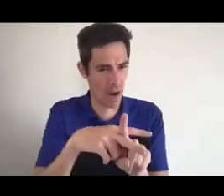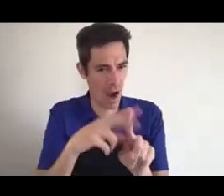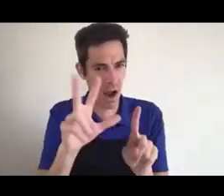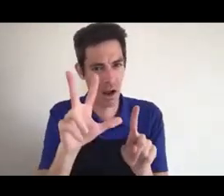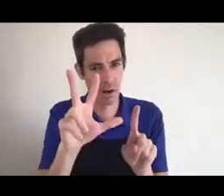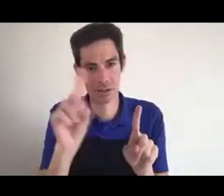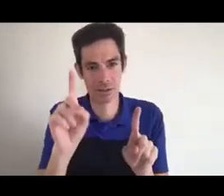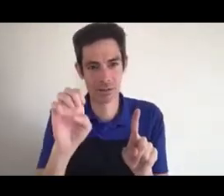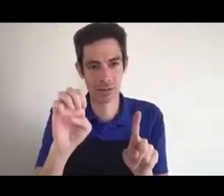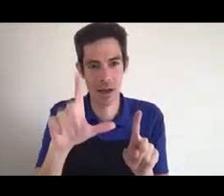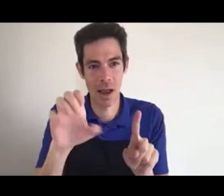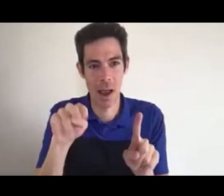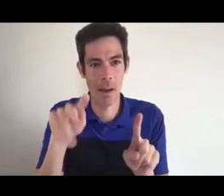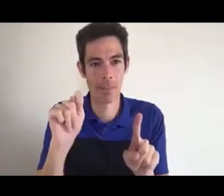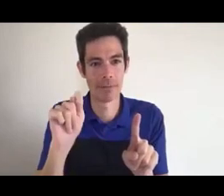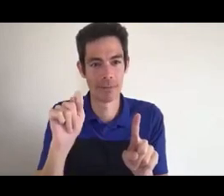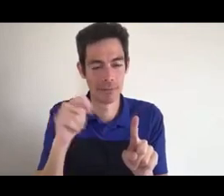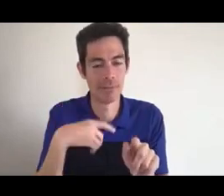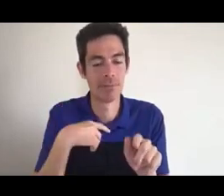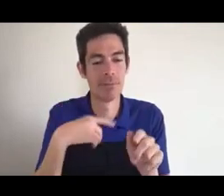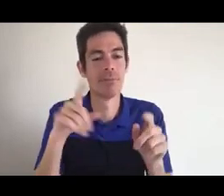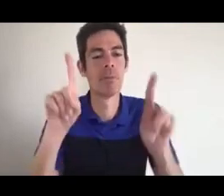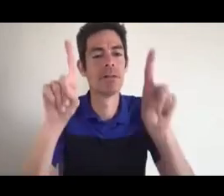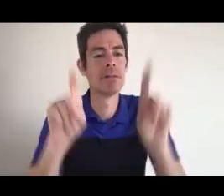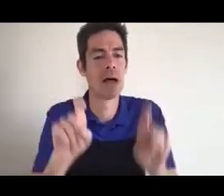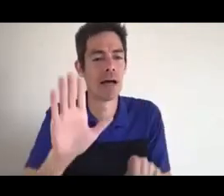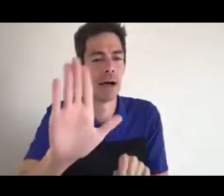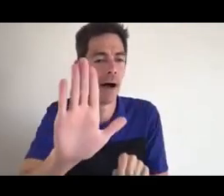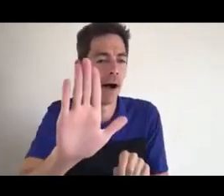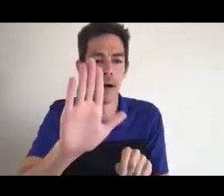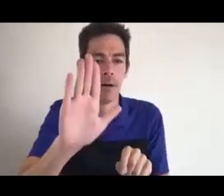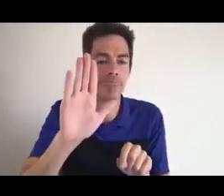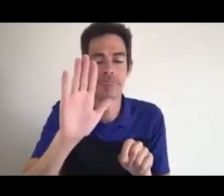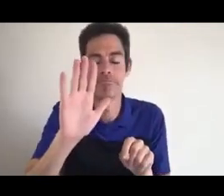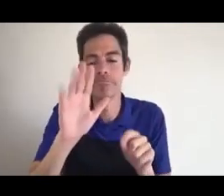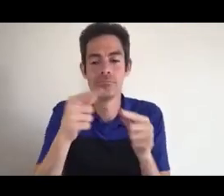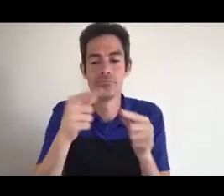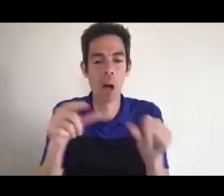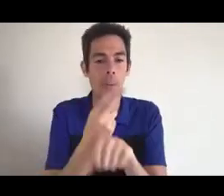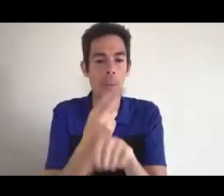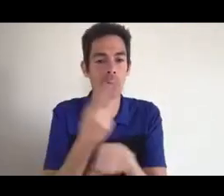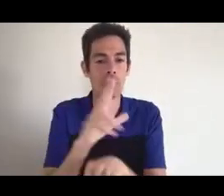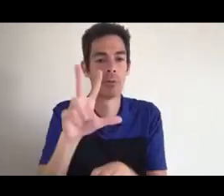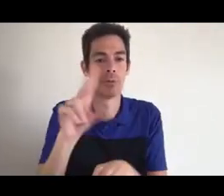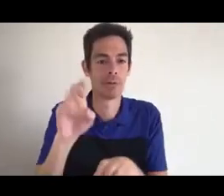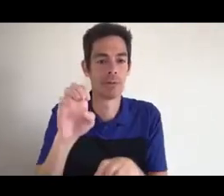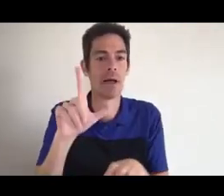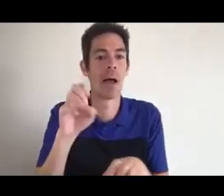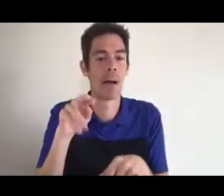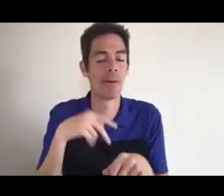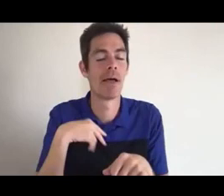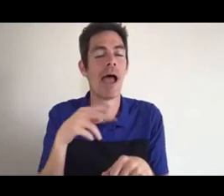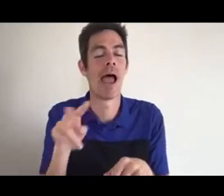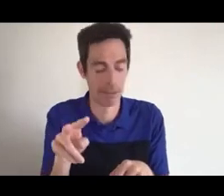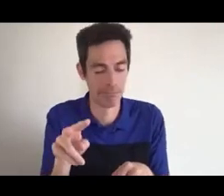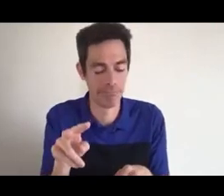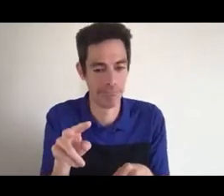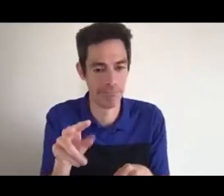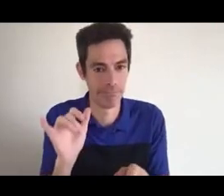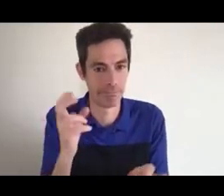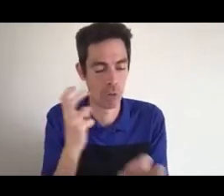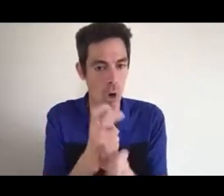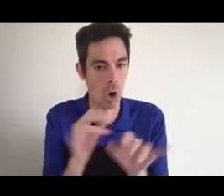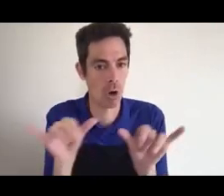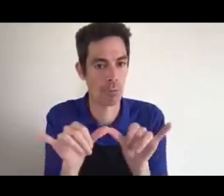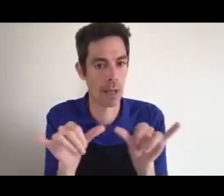ask students, would you mind applying the 3D elements in this? So I want to test their grammar use of the